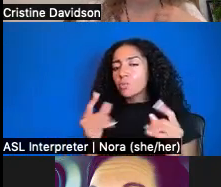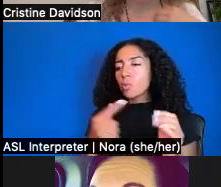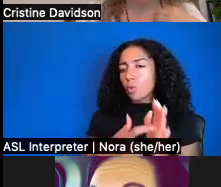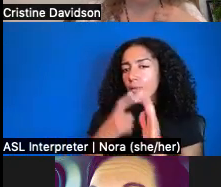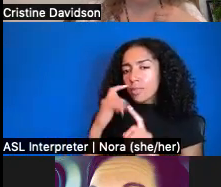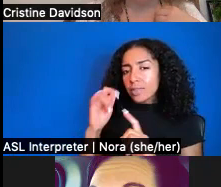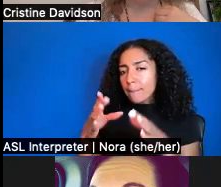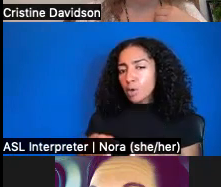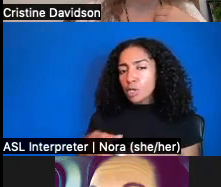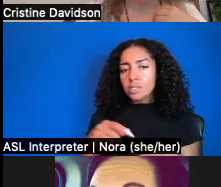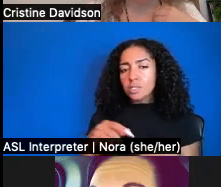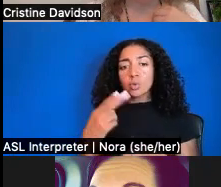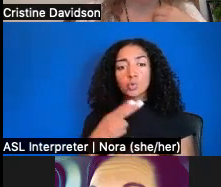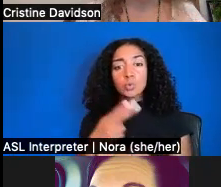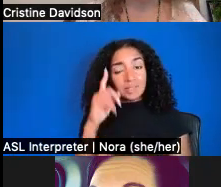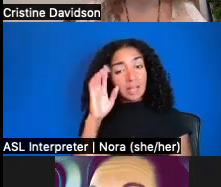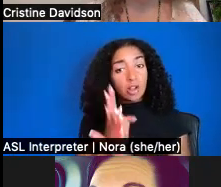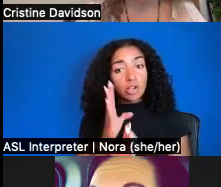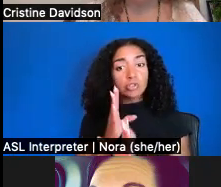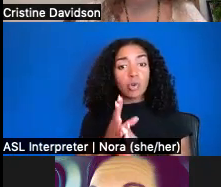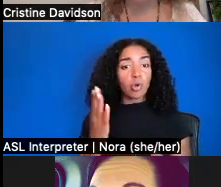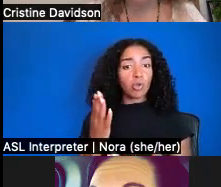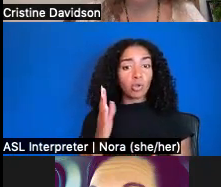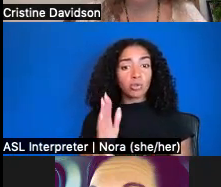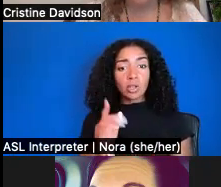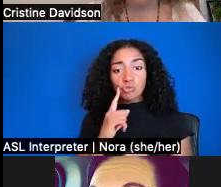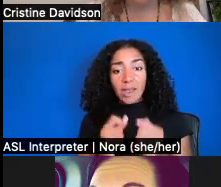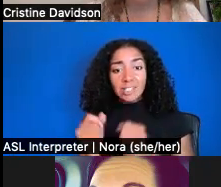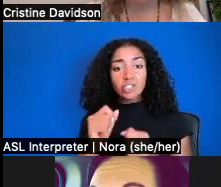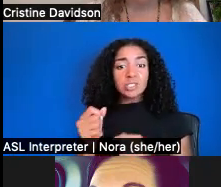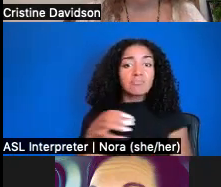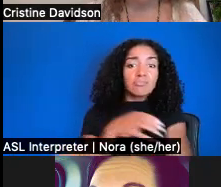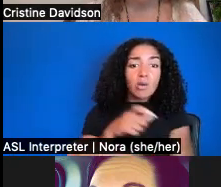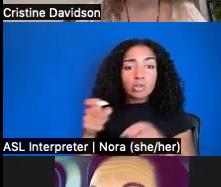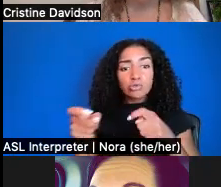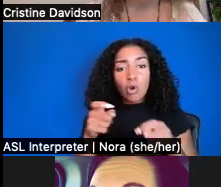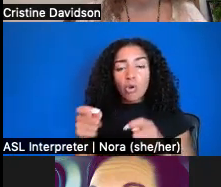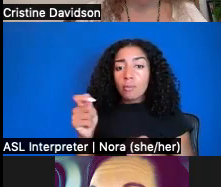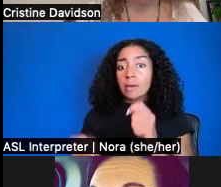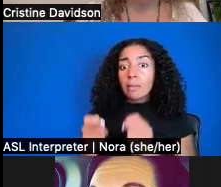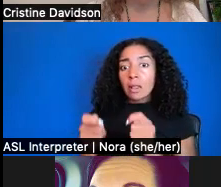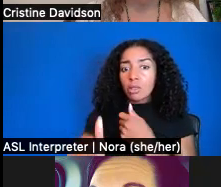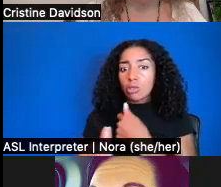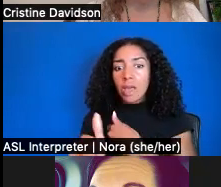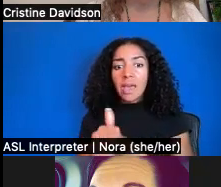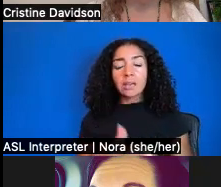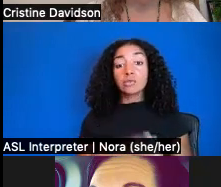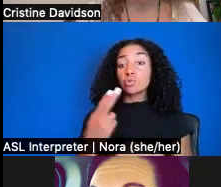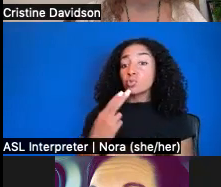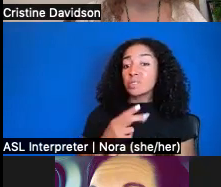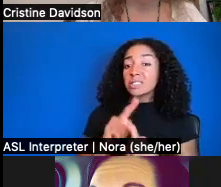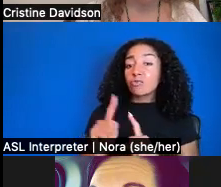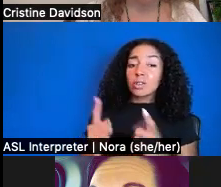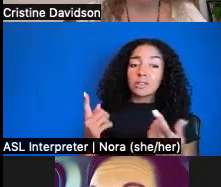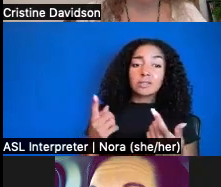threats, using substances to render them vulnerable to the attack, using marriage or